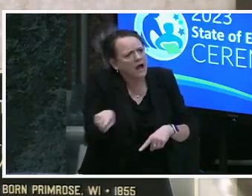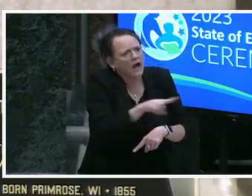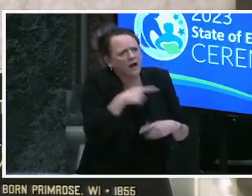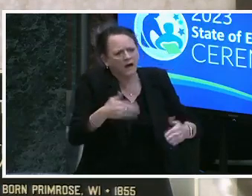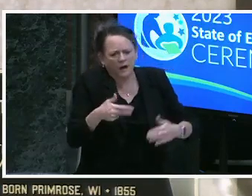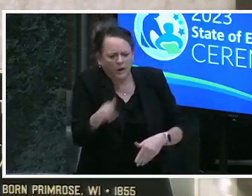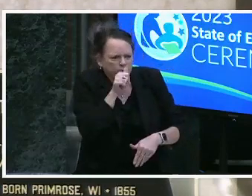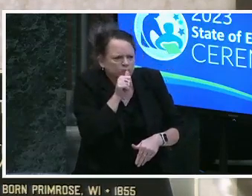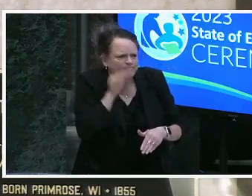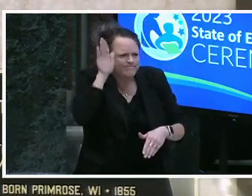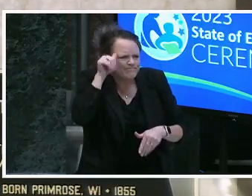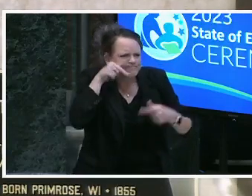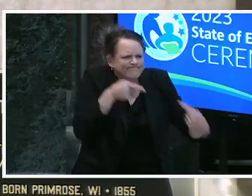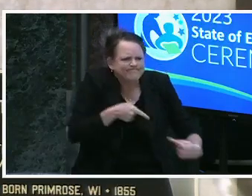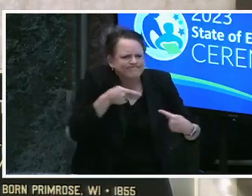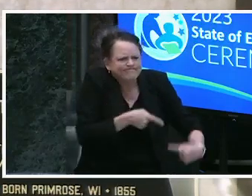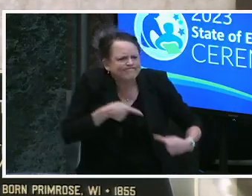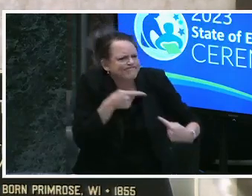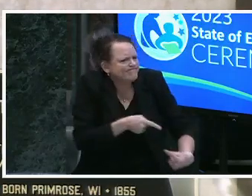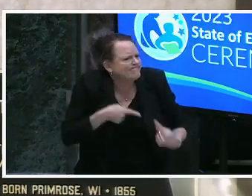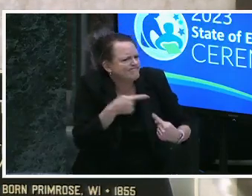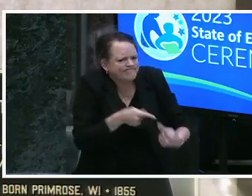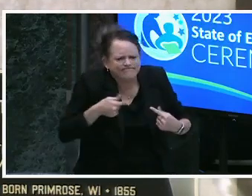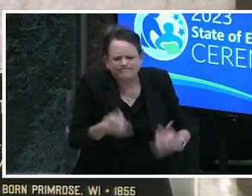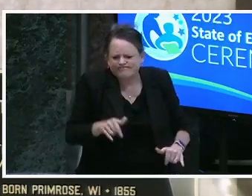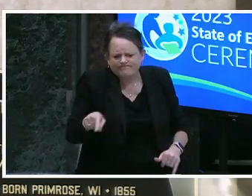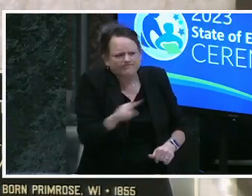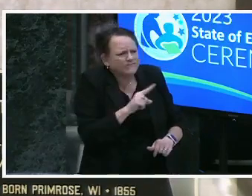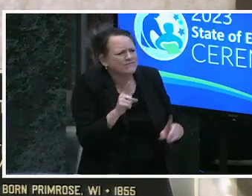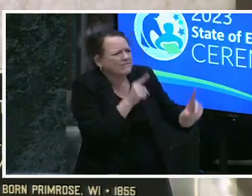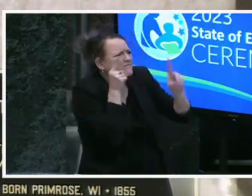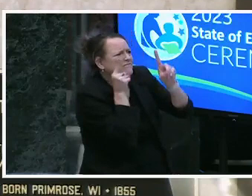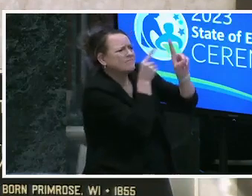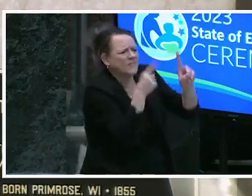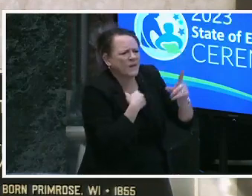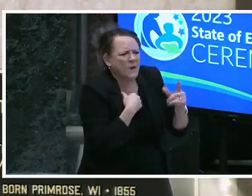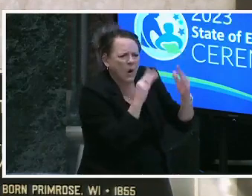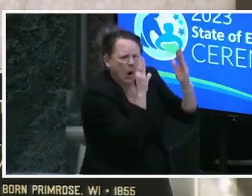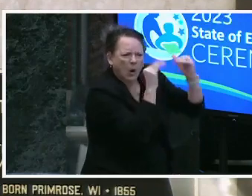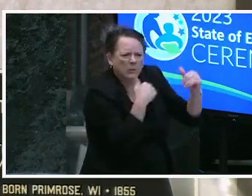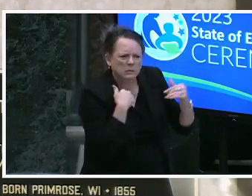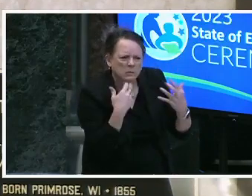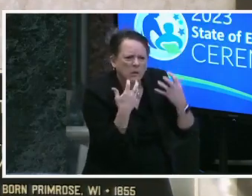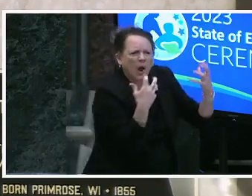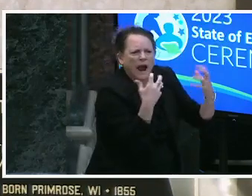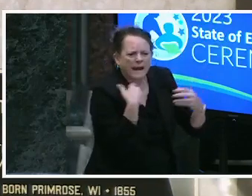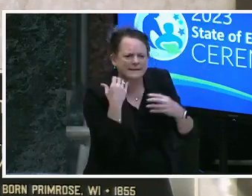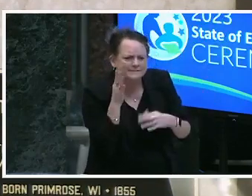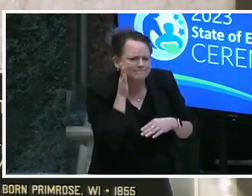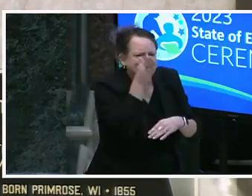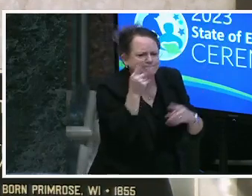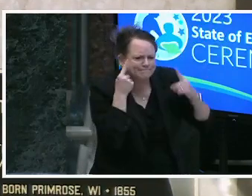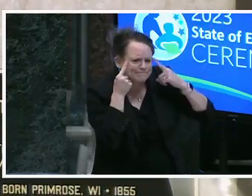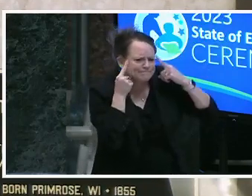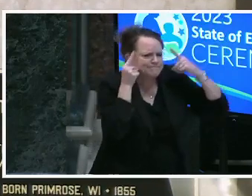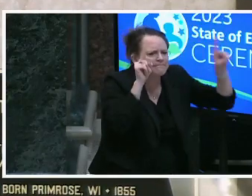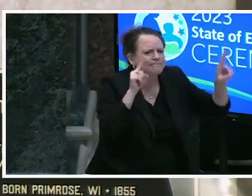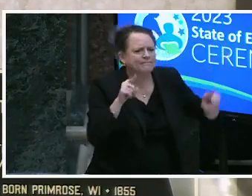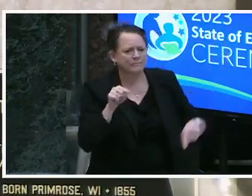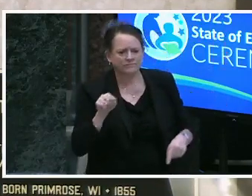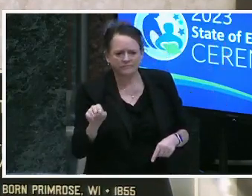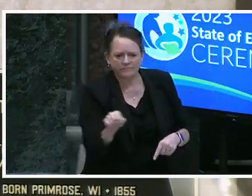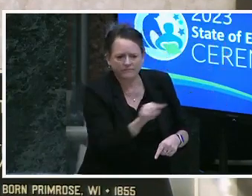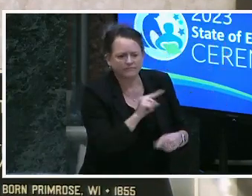much resilience. That is how they are able to learn and grow through the challenges and traumas they have